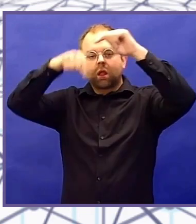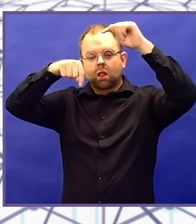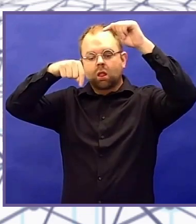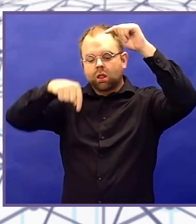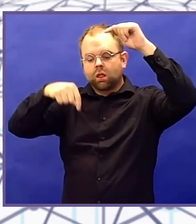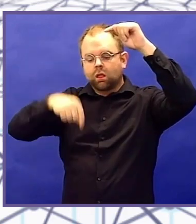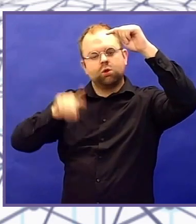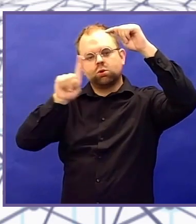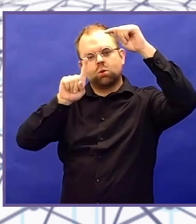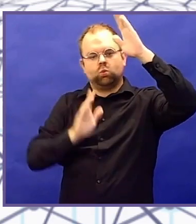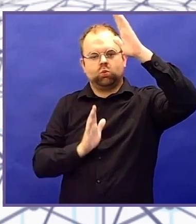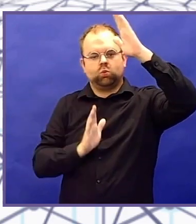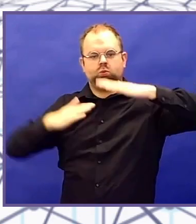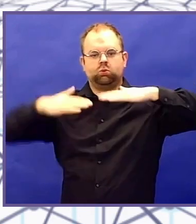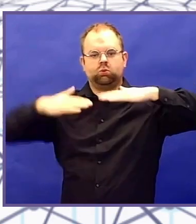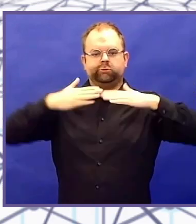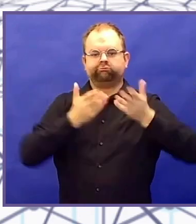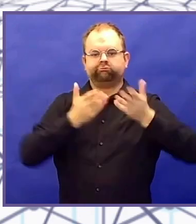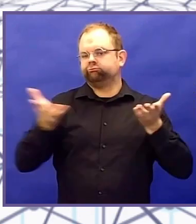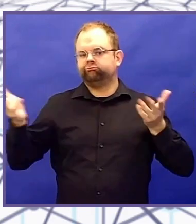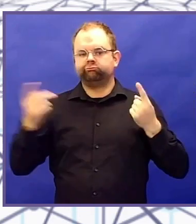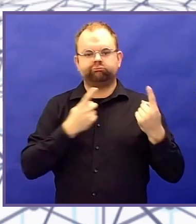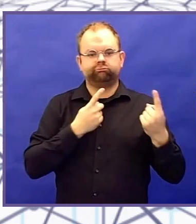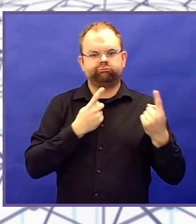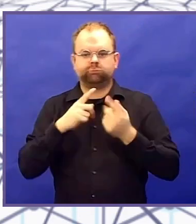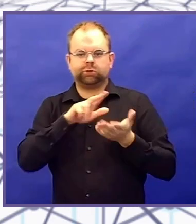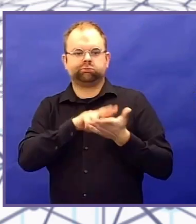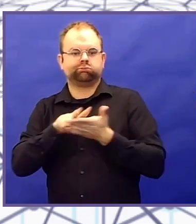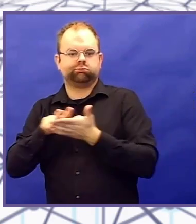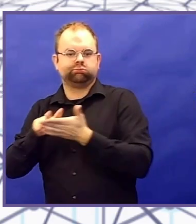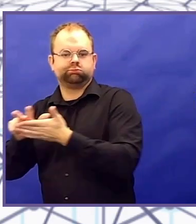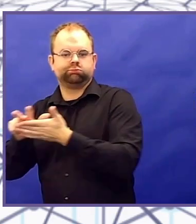in the medium to long term. So that's the challenge.